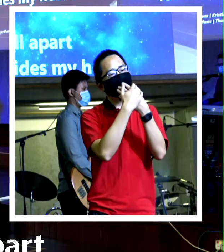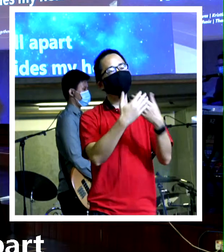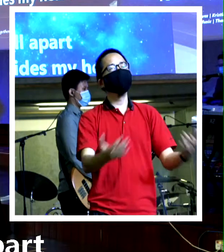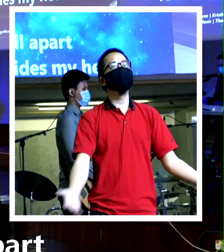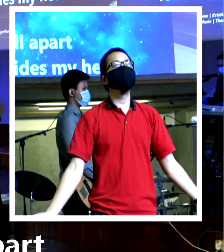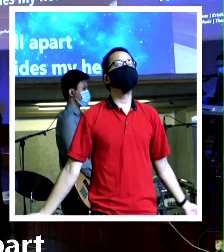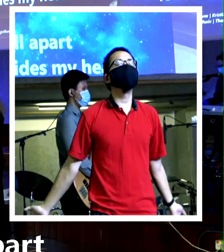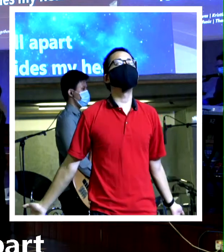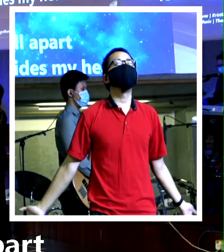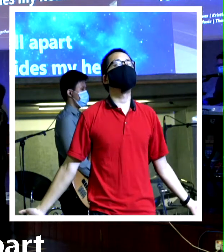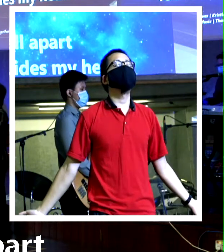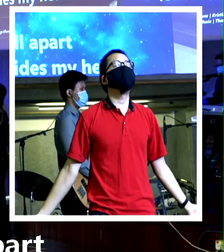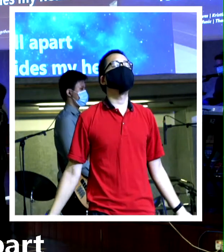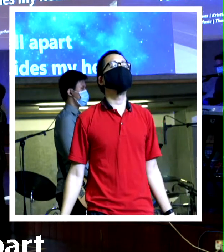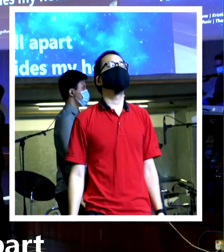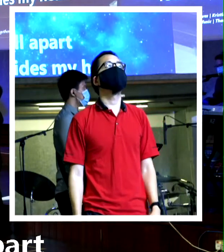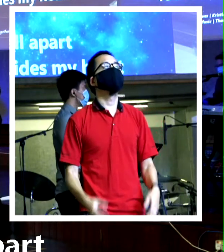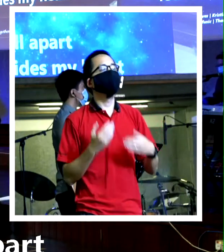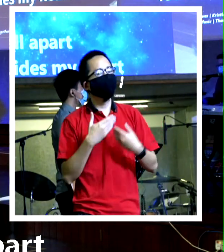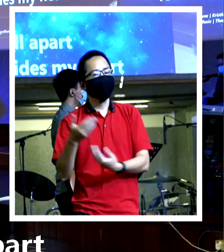I fall apart.